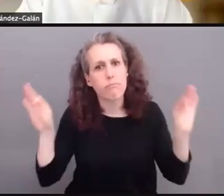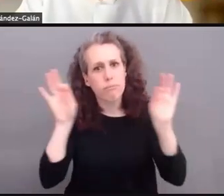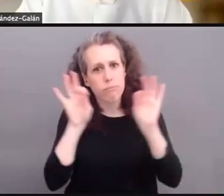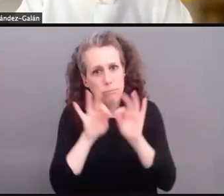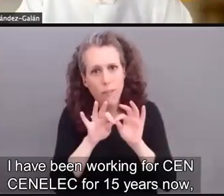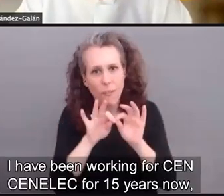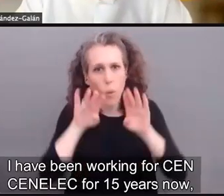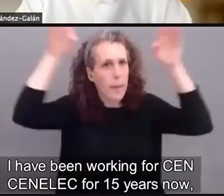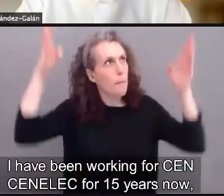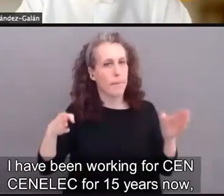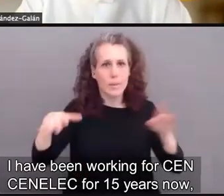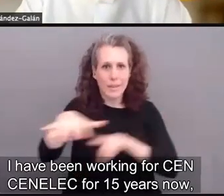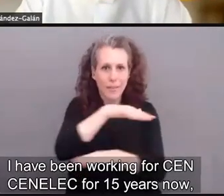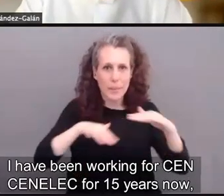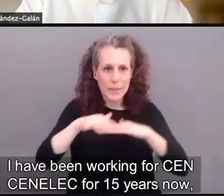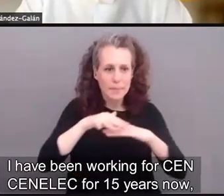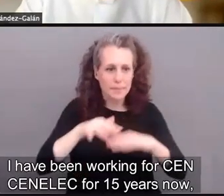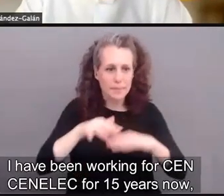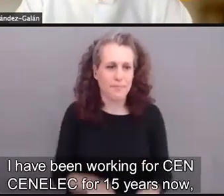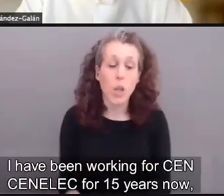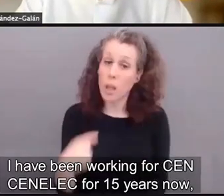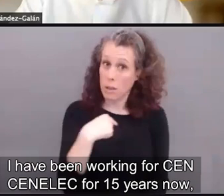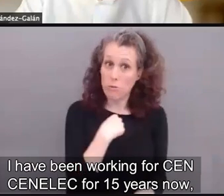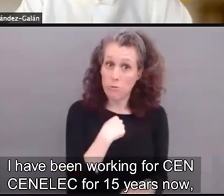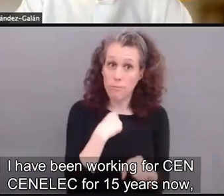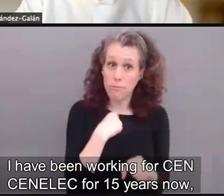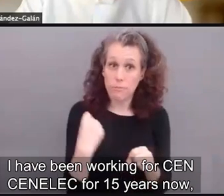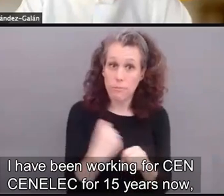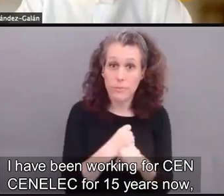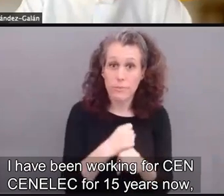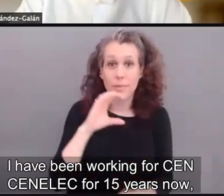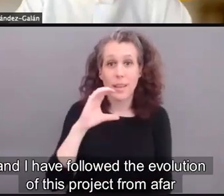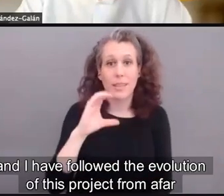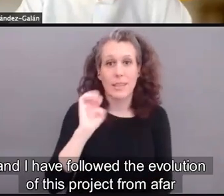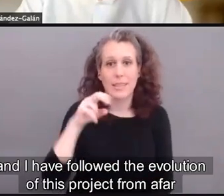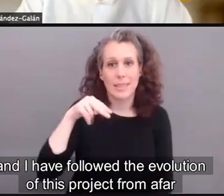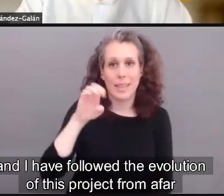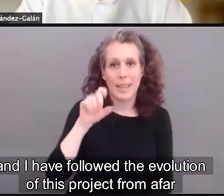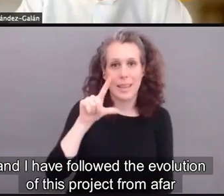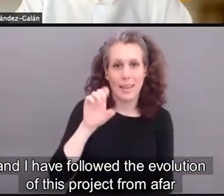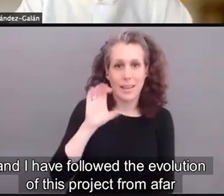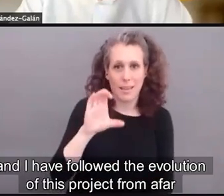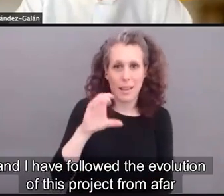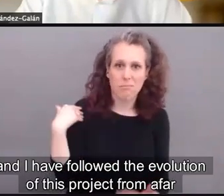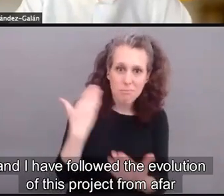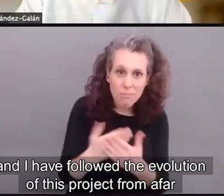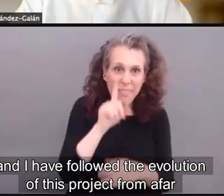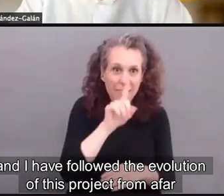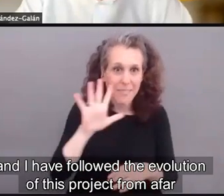environment. I've been working for Sensenelec for 15 years now, and I've actually followed the